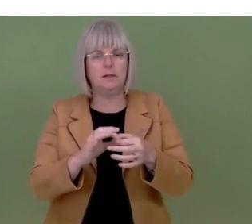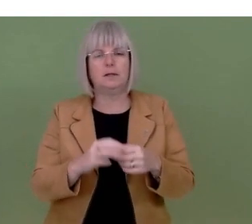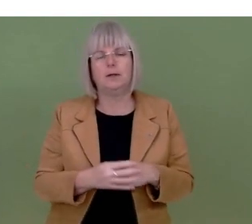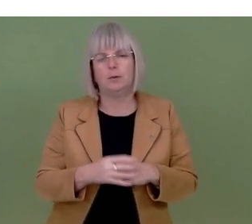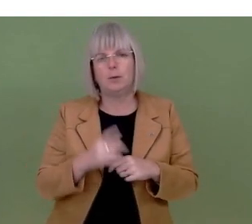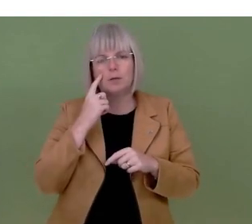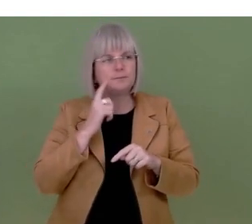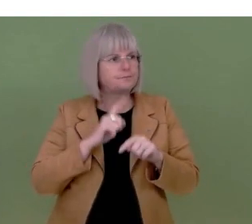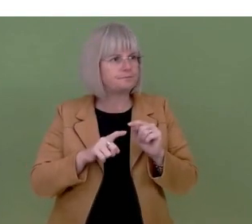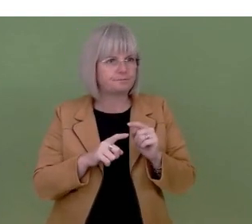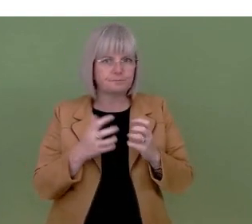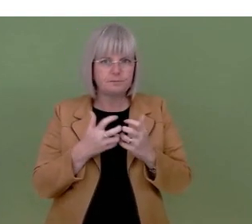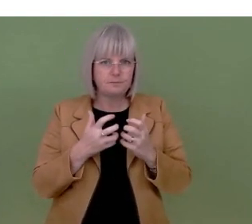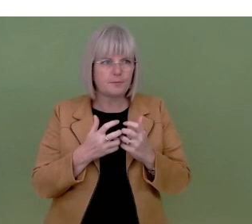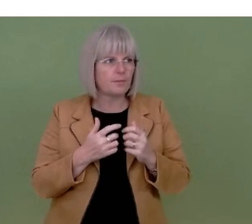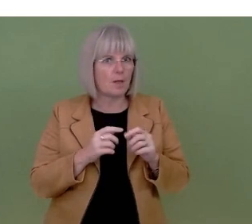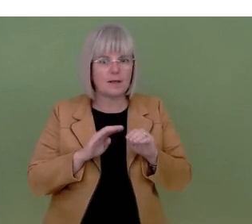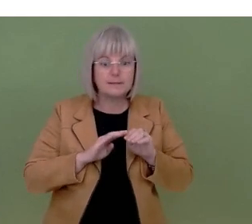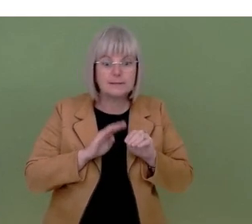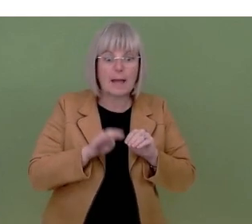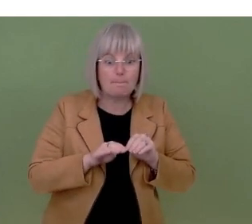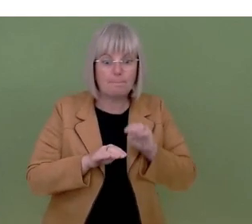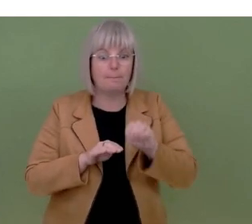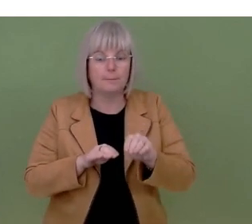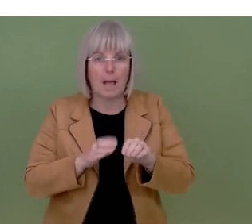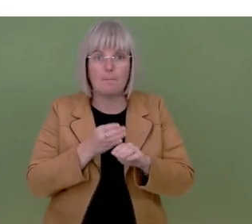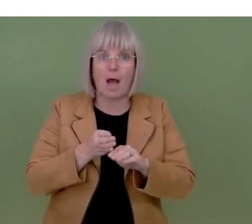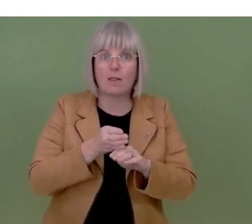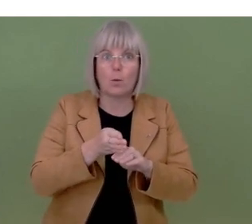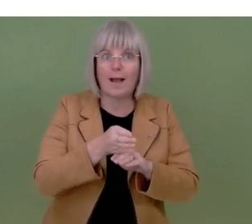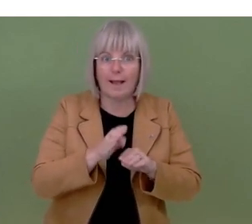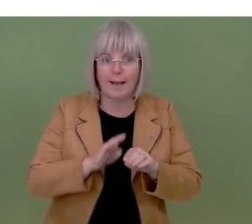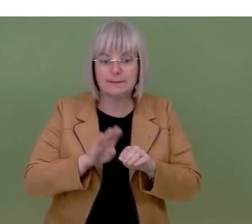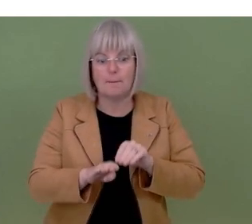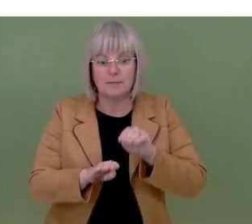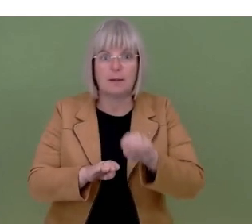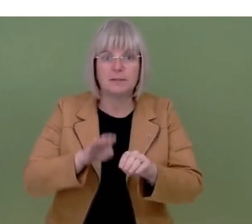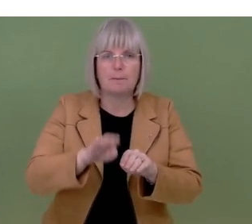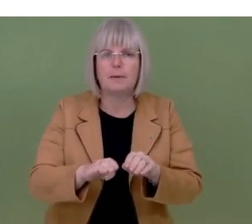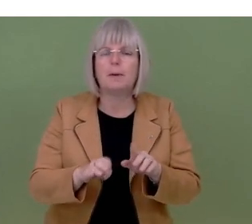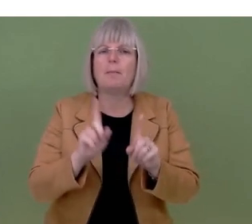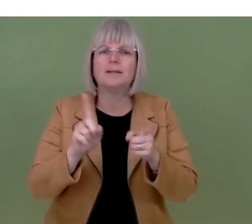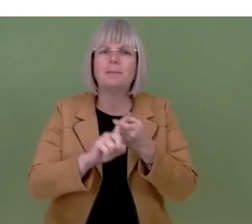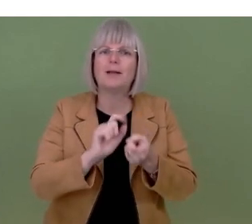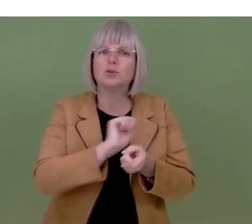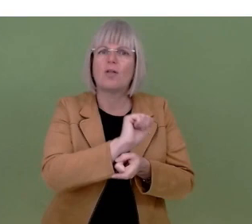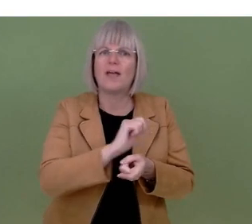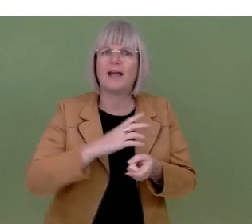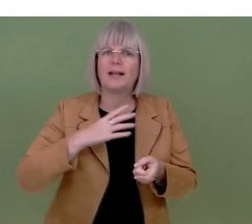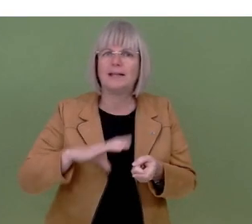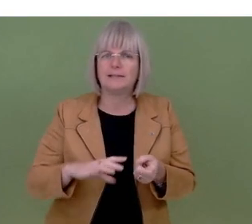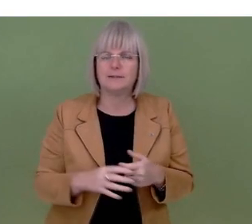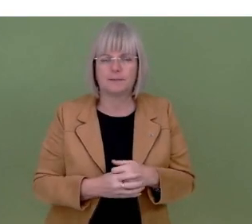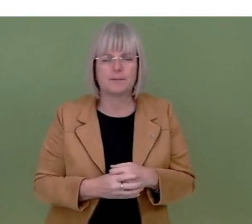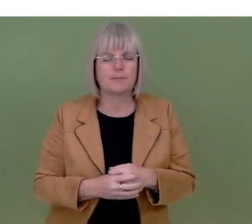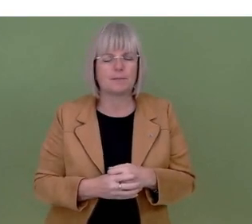pathways so that people can have steps depending on the complexity of their need. And importantly,